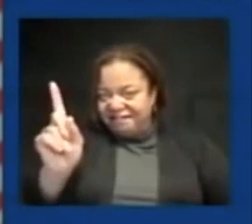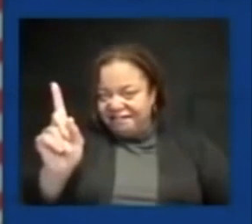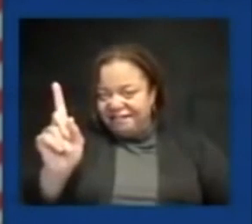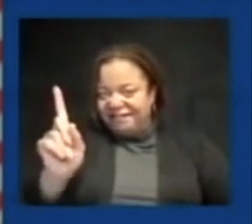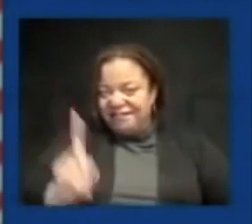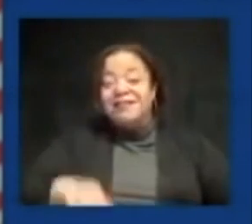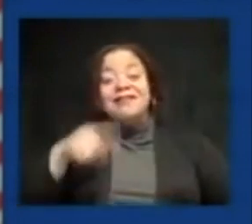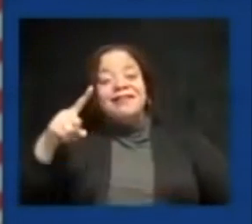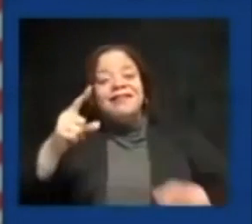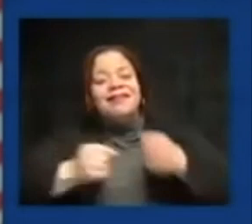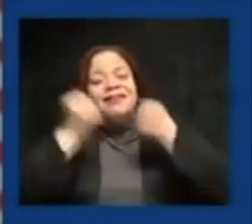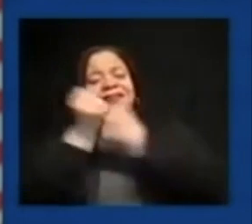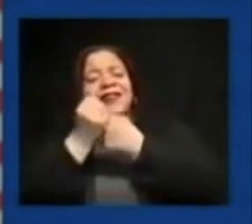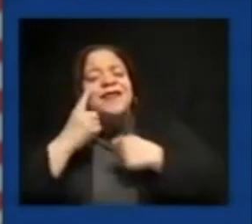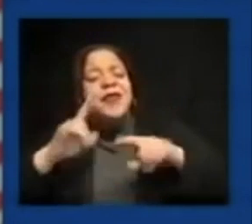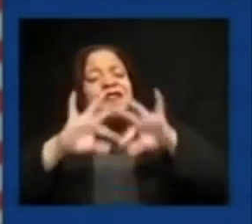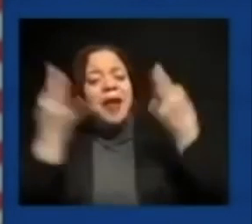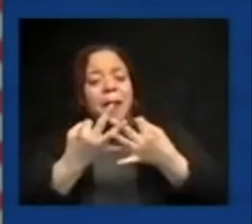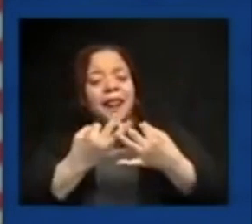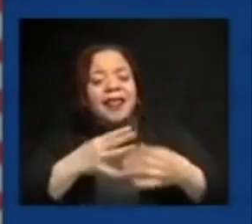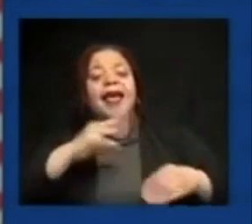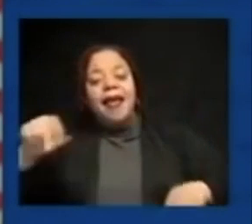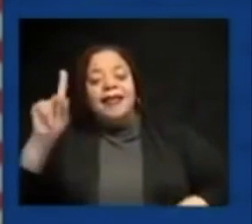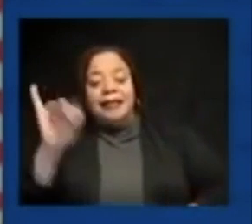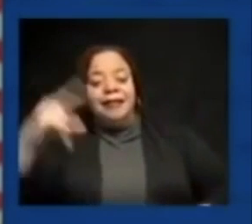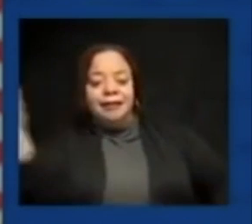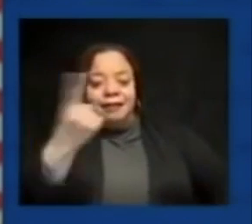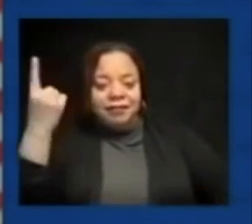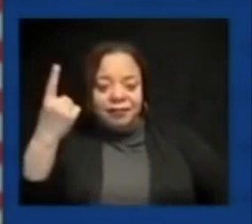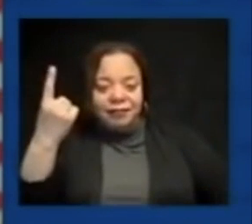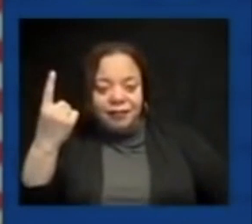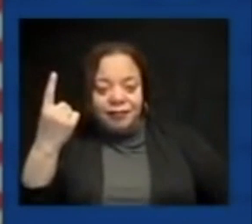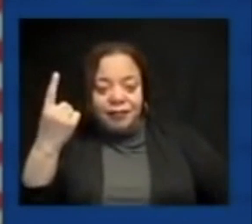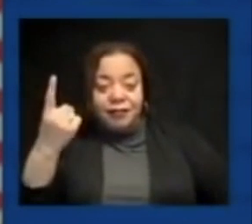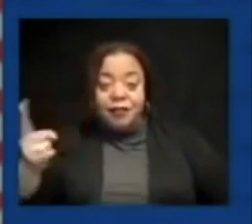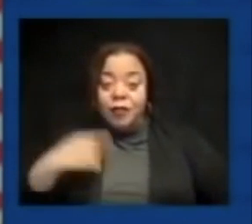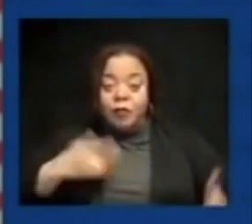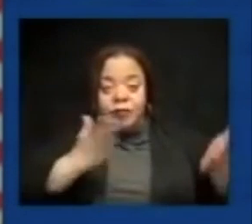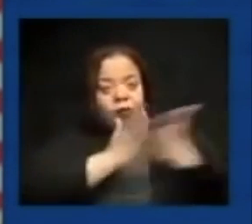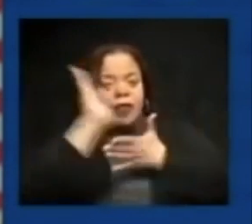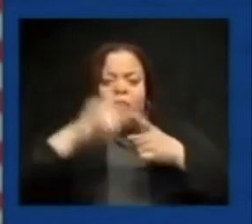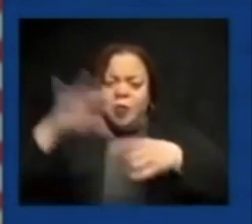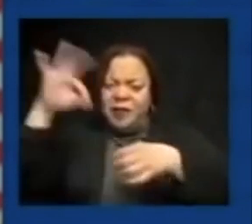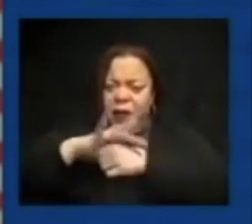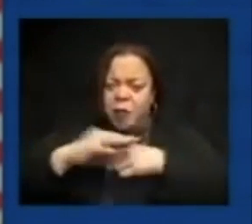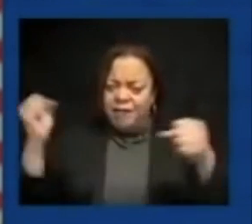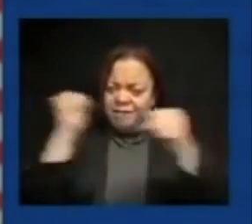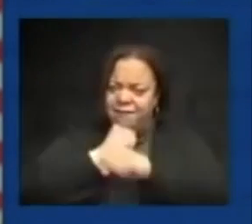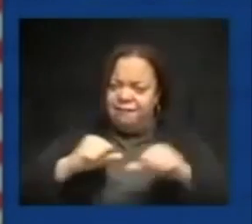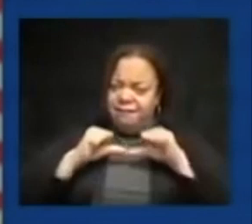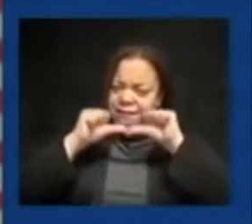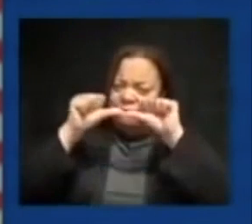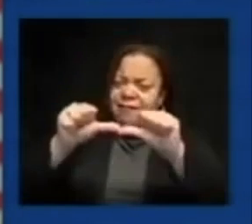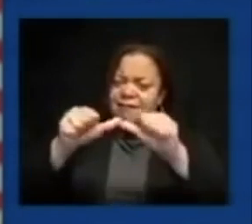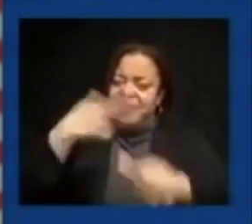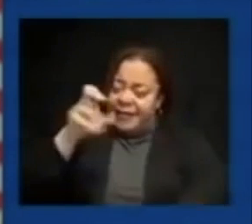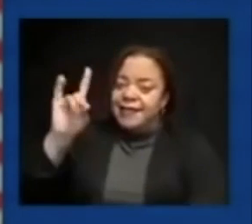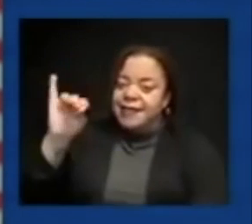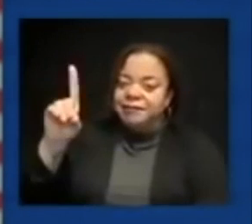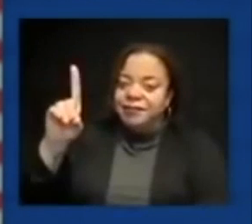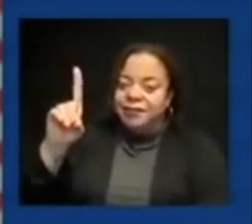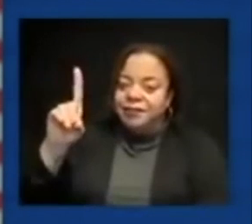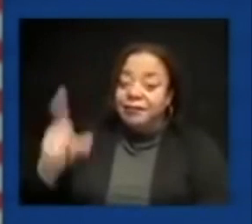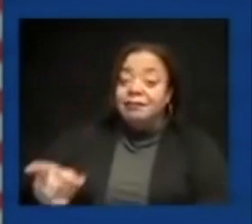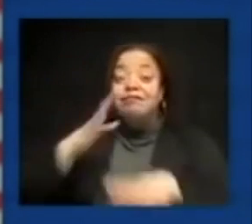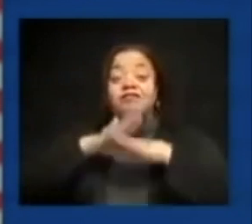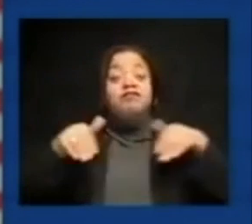did it. When he said he was going to fight for voting rights, he's doing it. He didn't stand silently by when people were